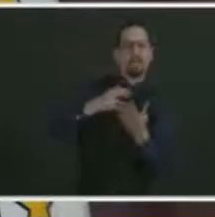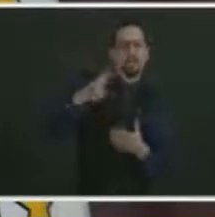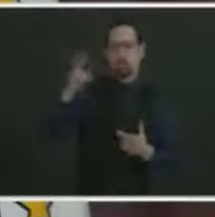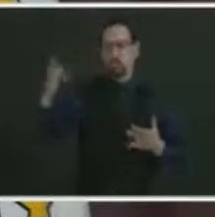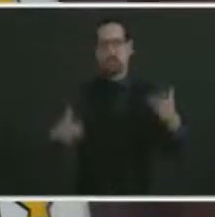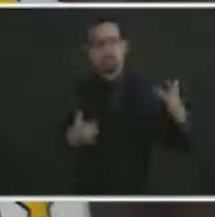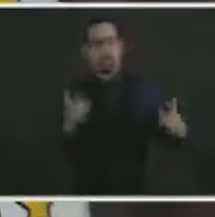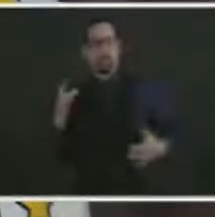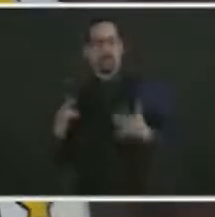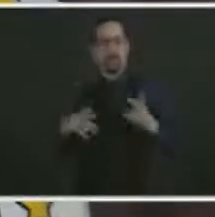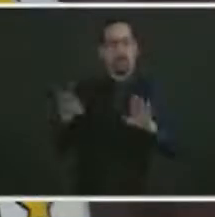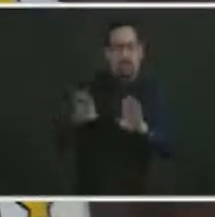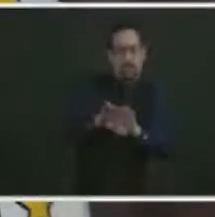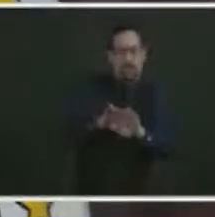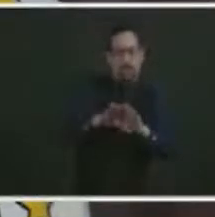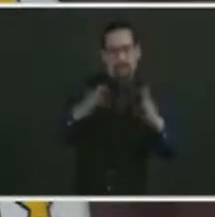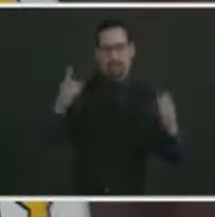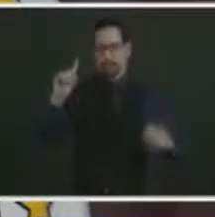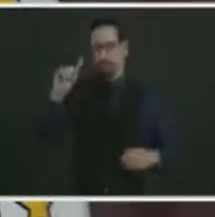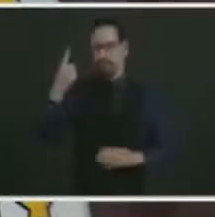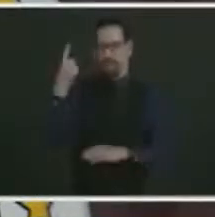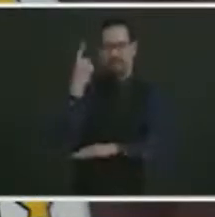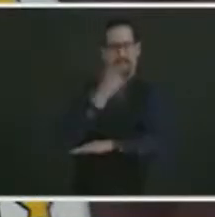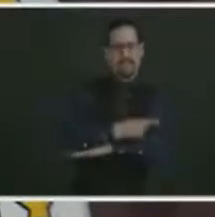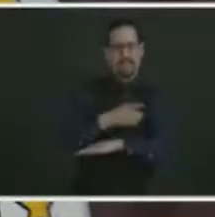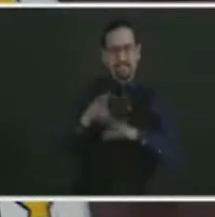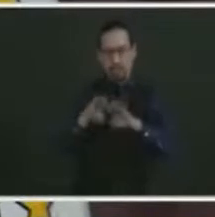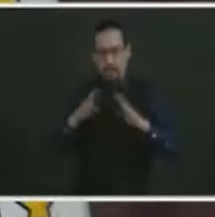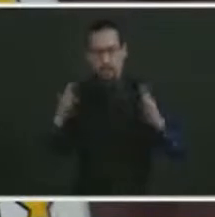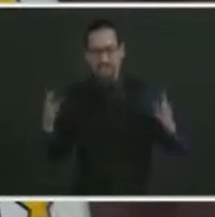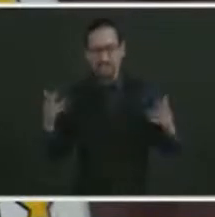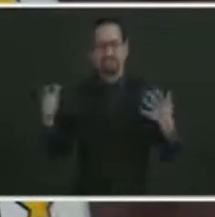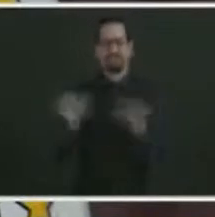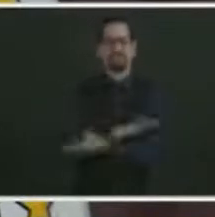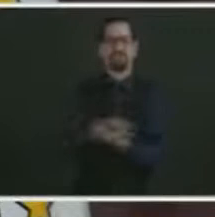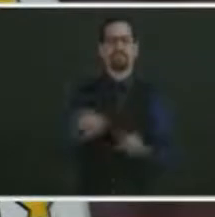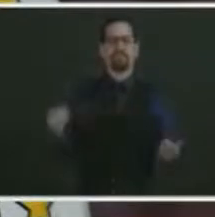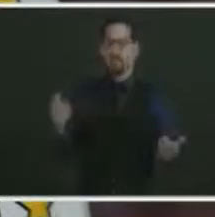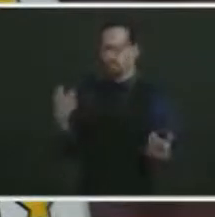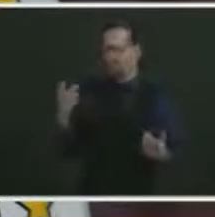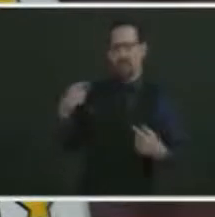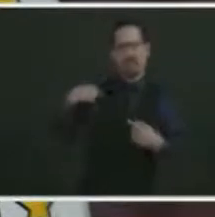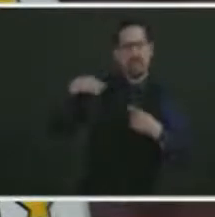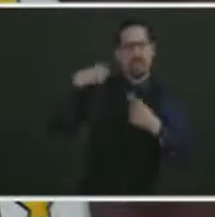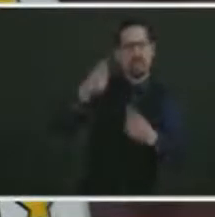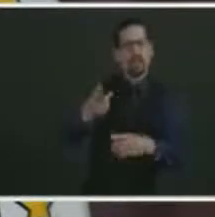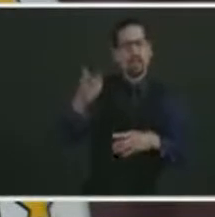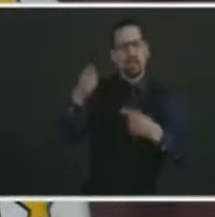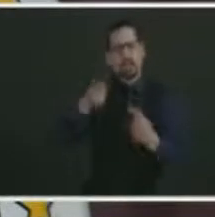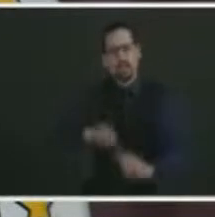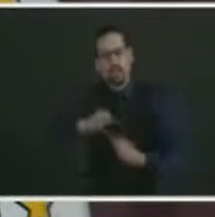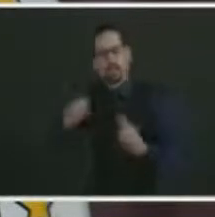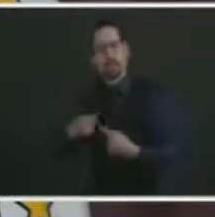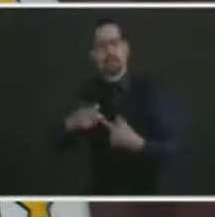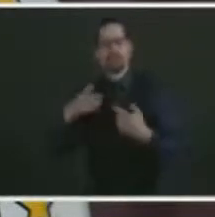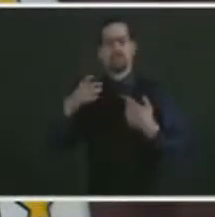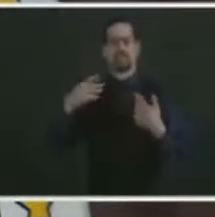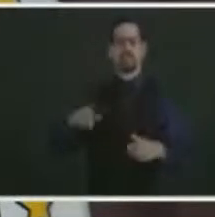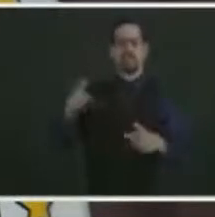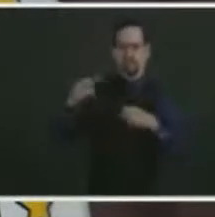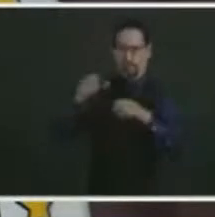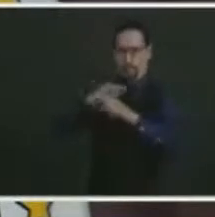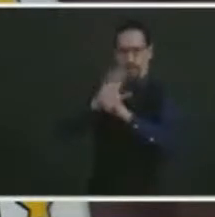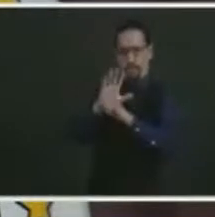of business after being closed for months. And the visual of seeing the COVID plan or we're